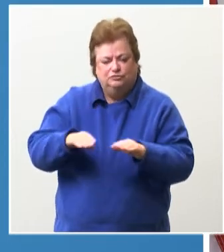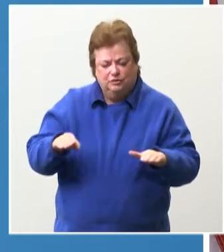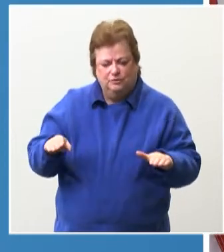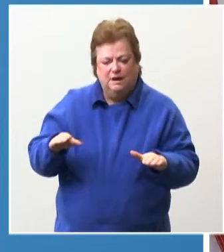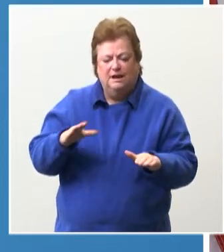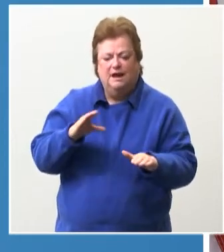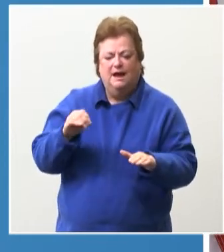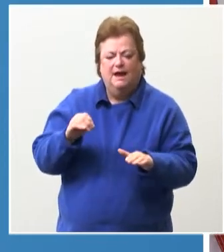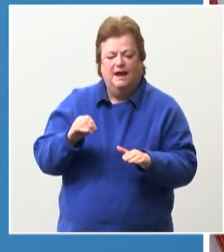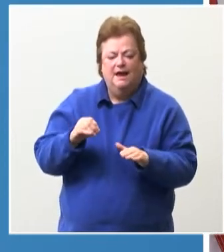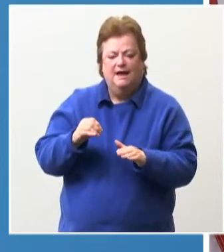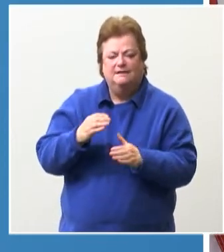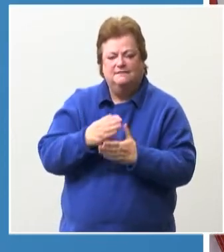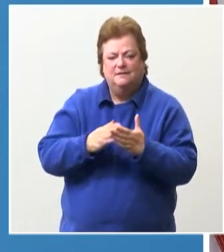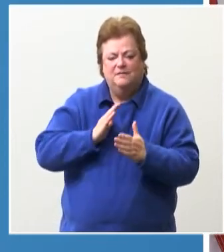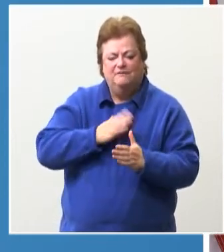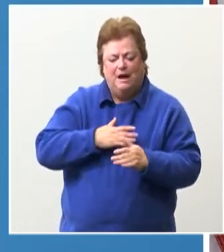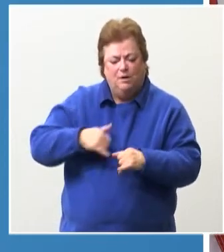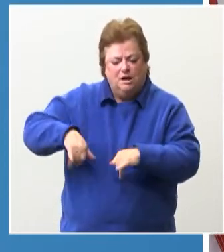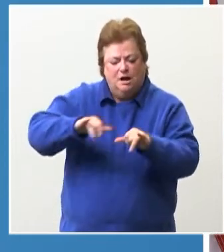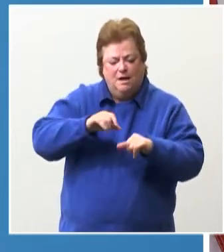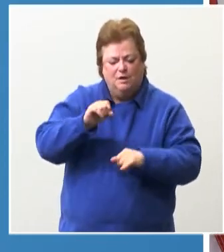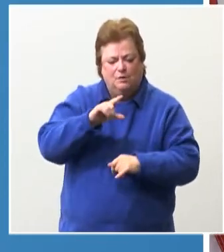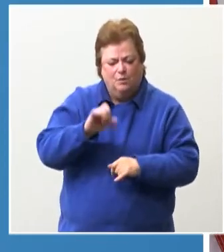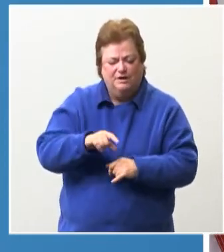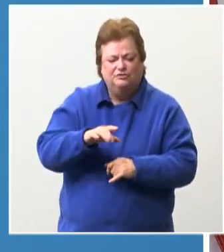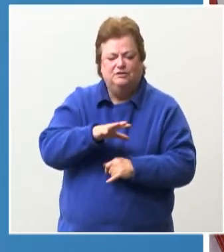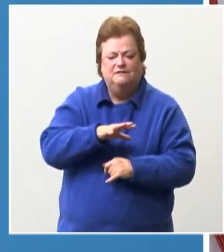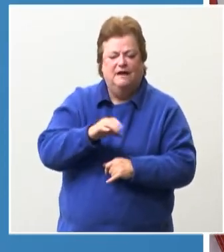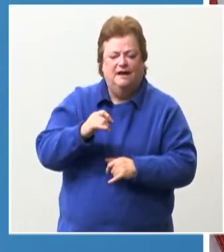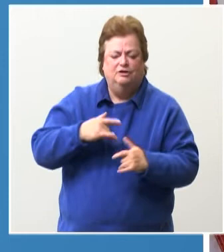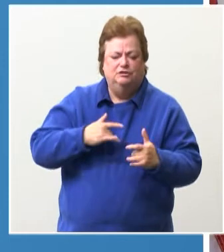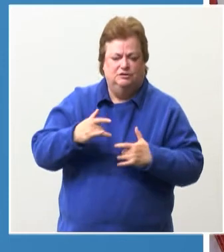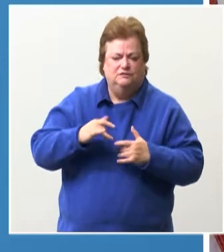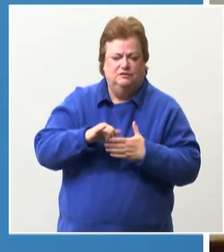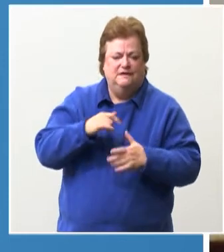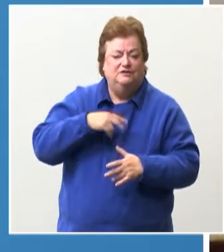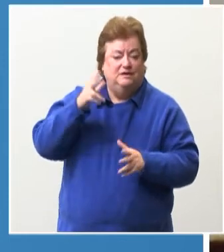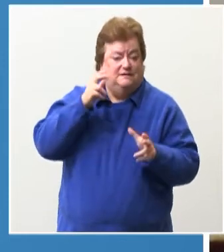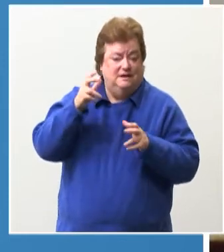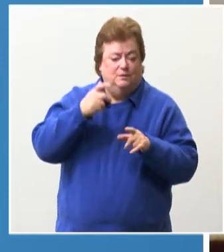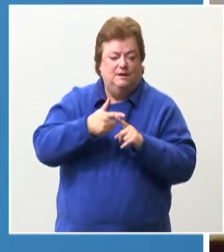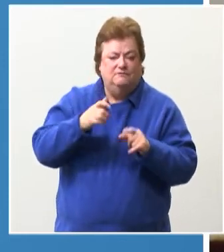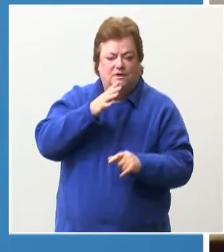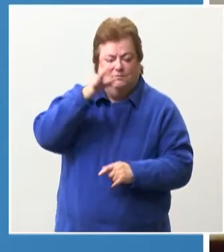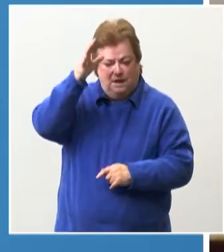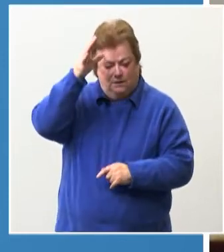common questions and concerns she's hearing from parents. Welcome, Dr. Schmidt.